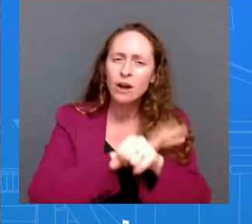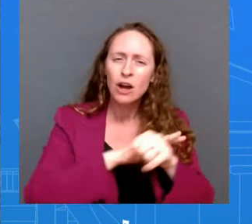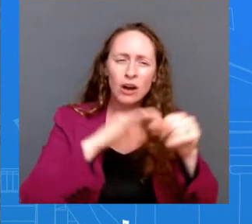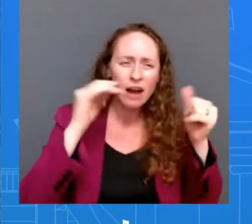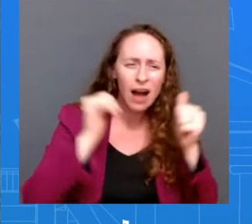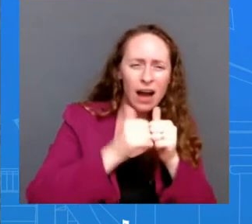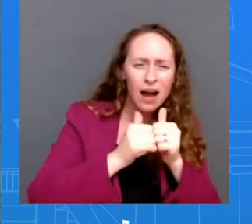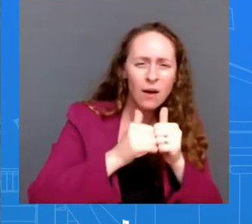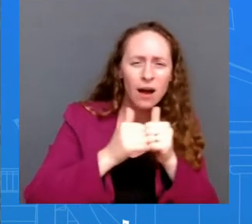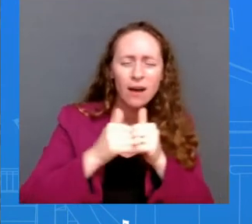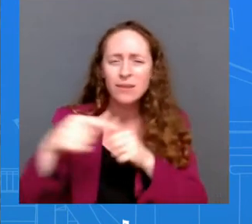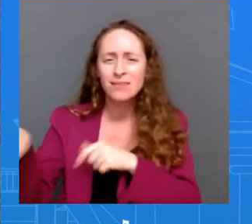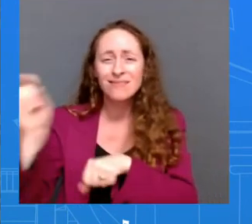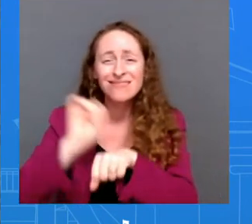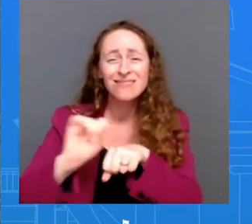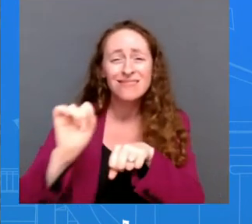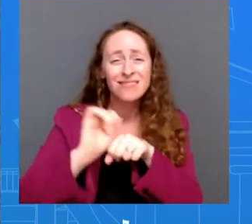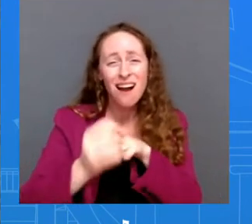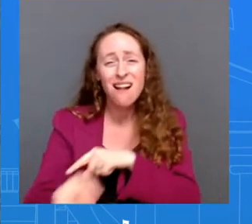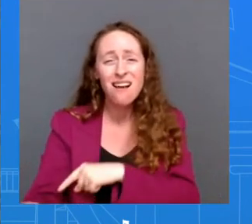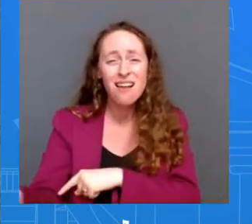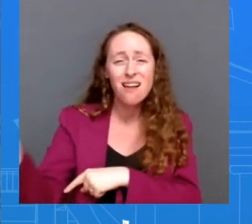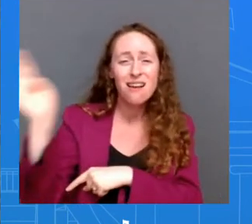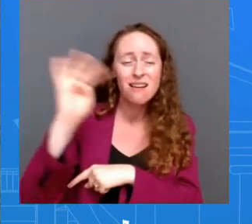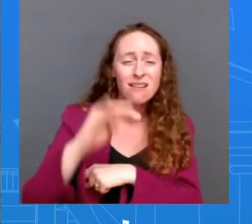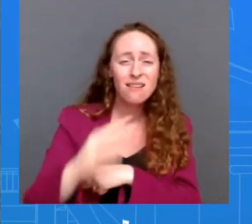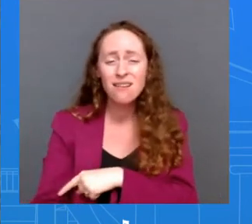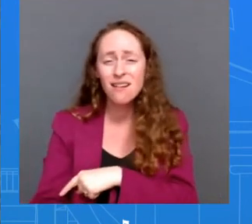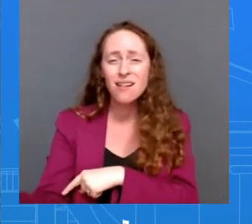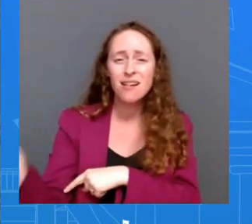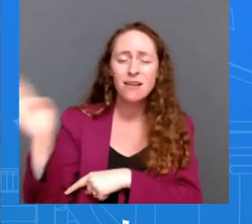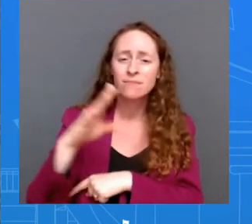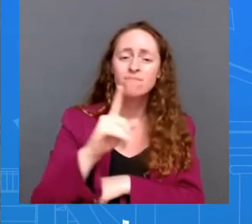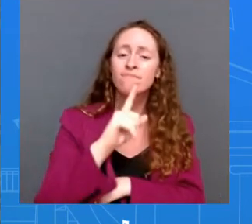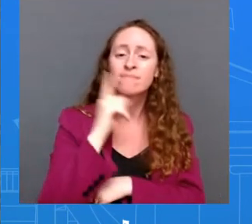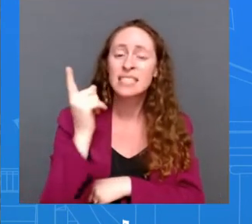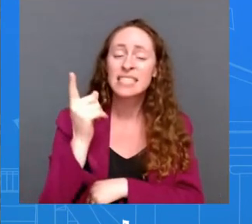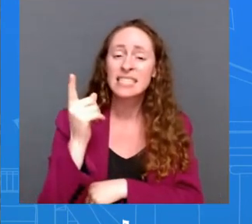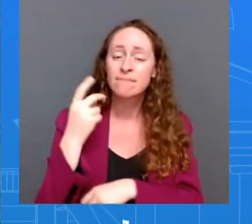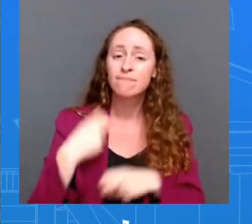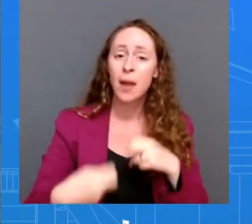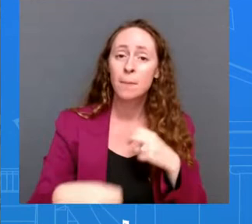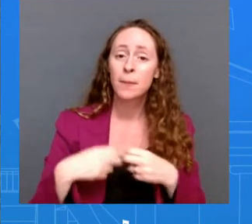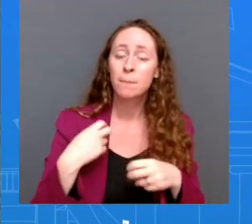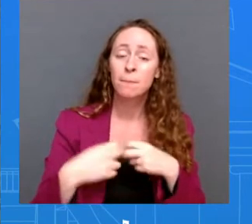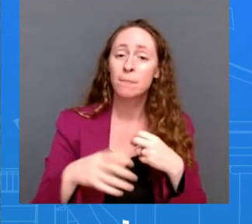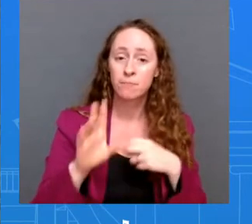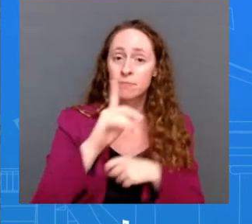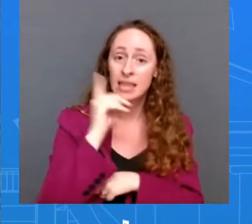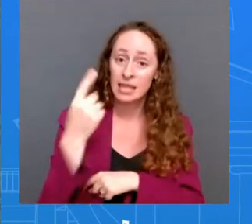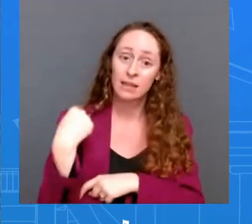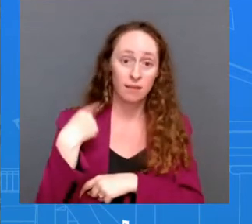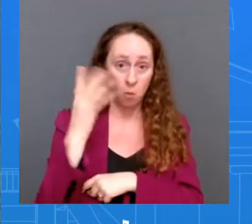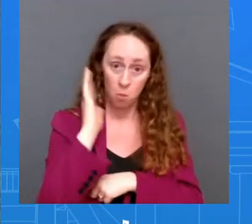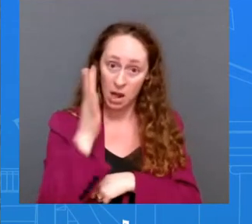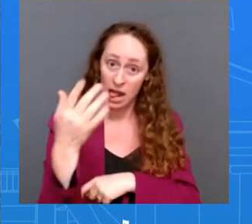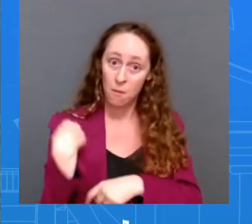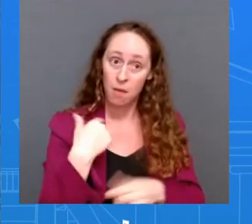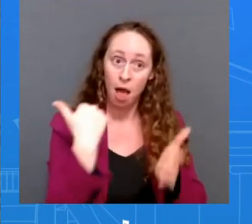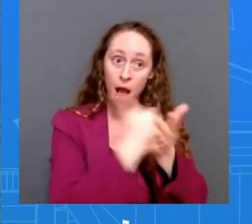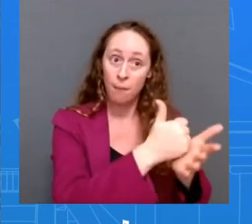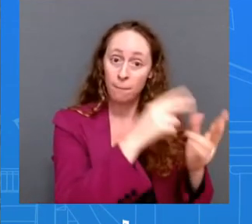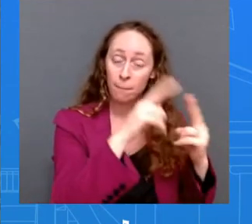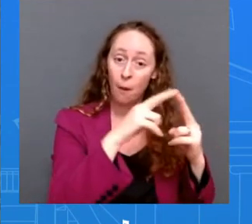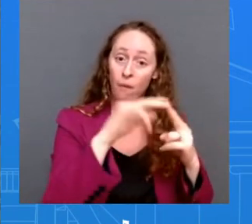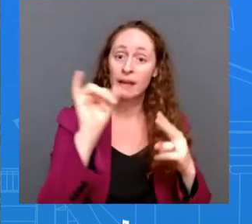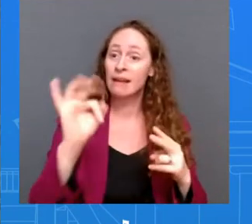forward, I don't think it would be helpful to Brittany or to Paul for us to talk more publicly about where